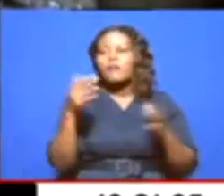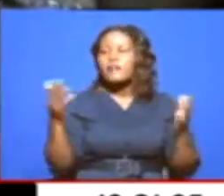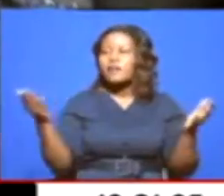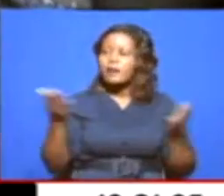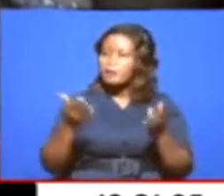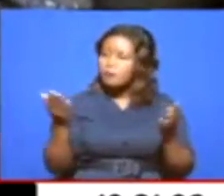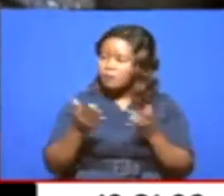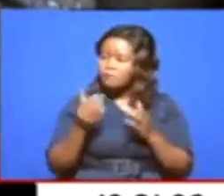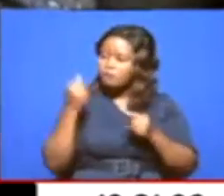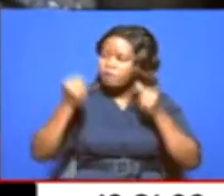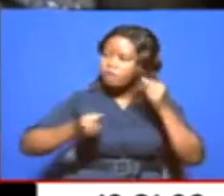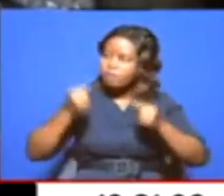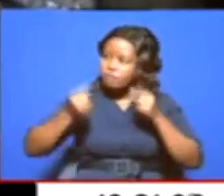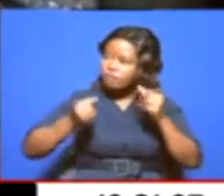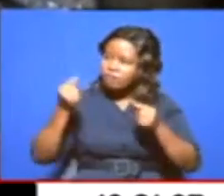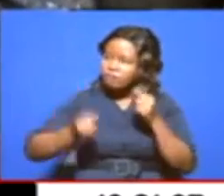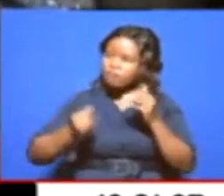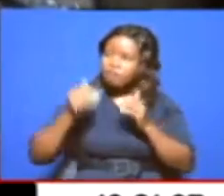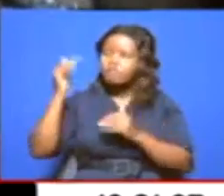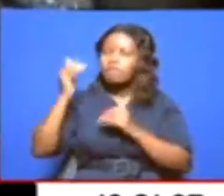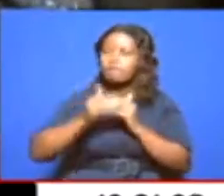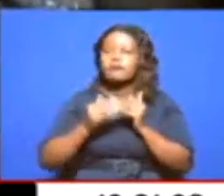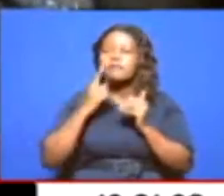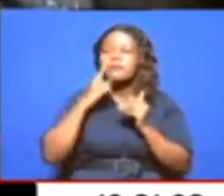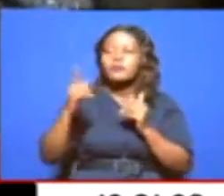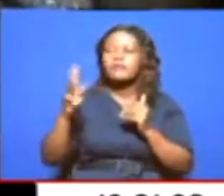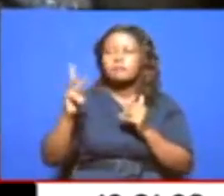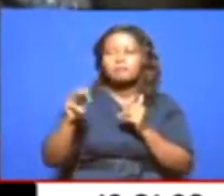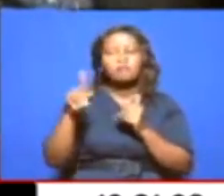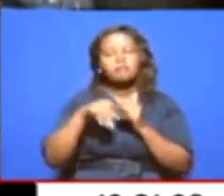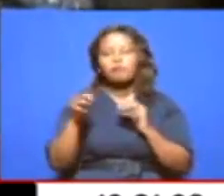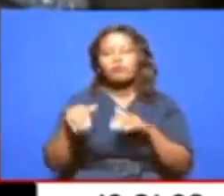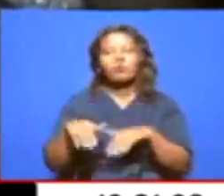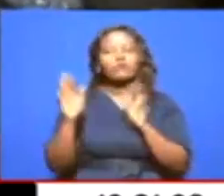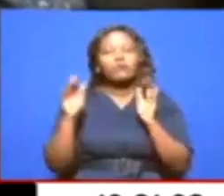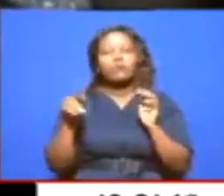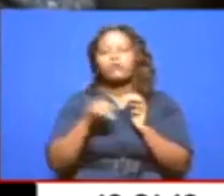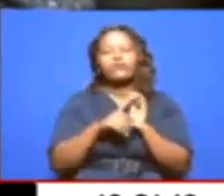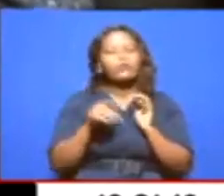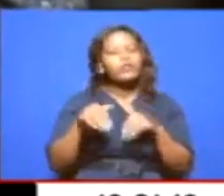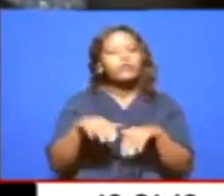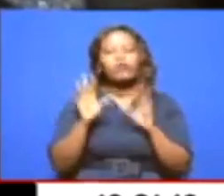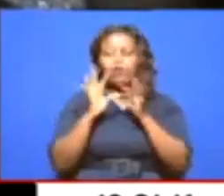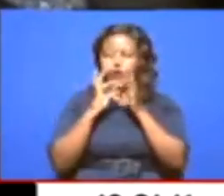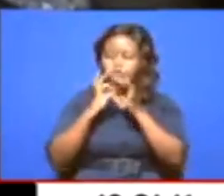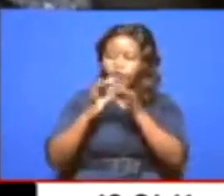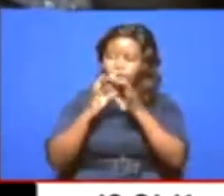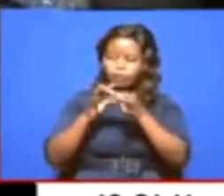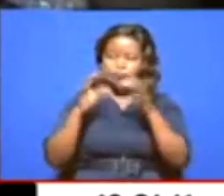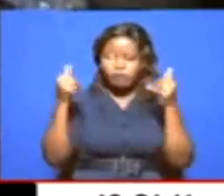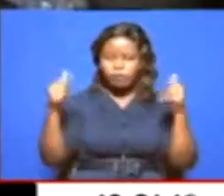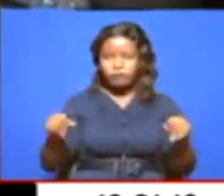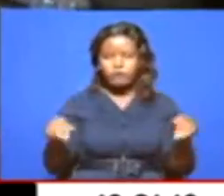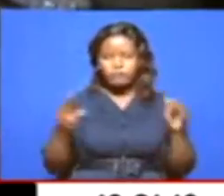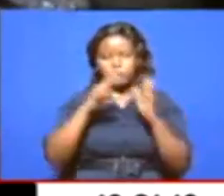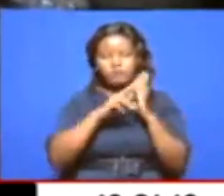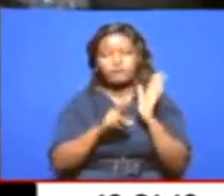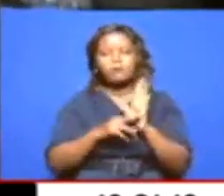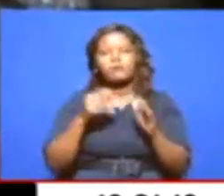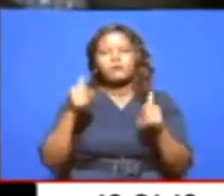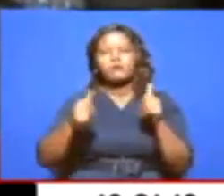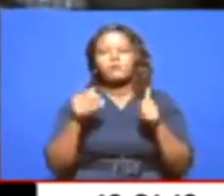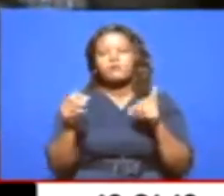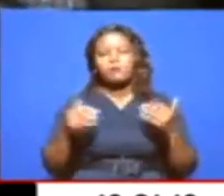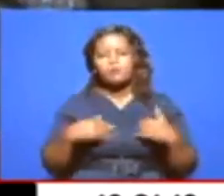event, is the minimum is 100 meters, so we stick to that. So we are going to stick to every rule that is given and protect also the integrity of the event as by